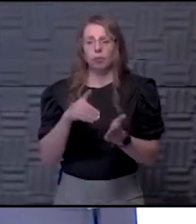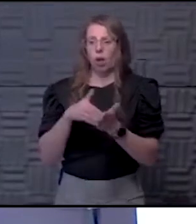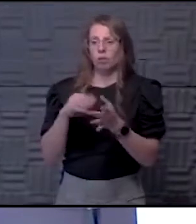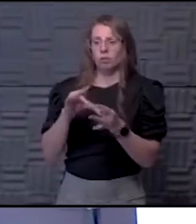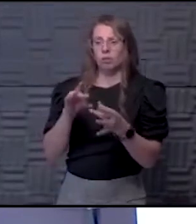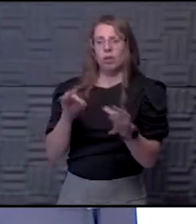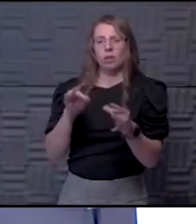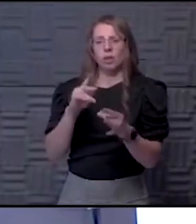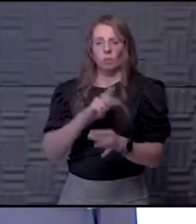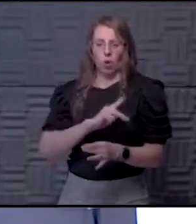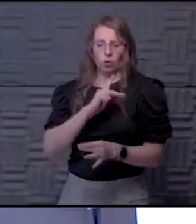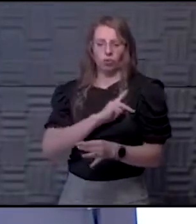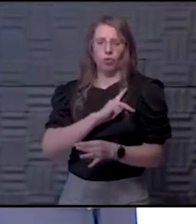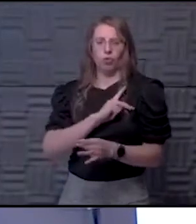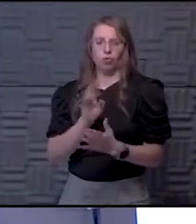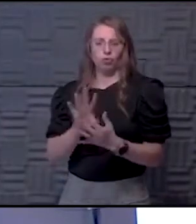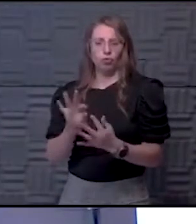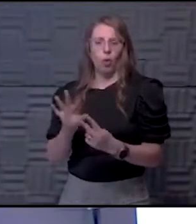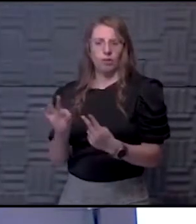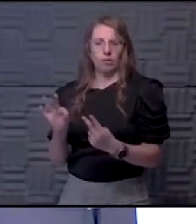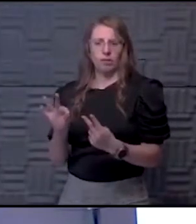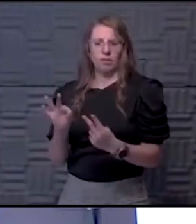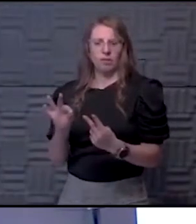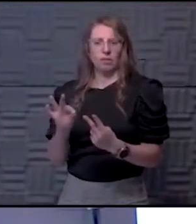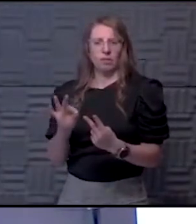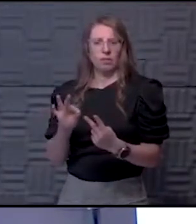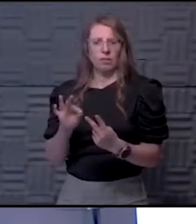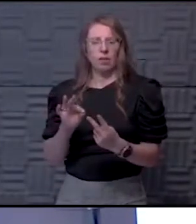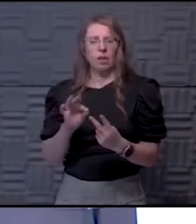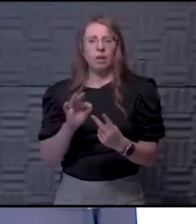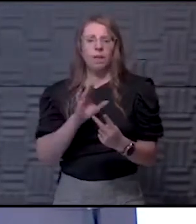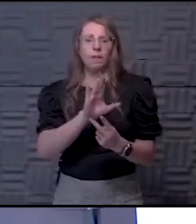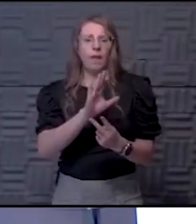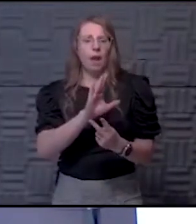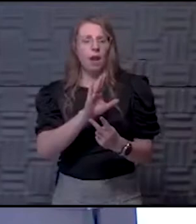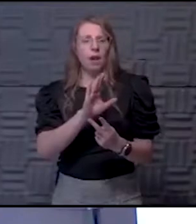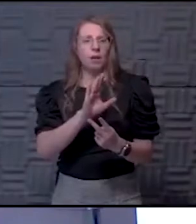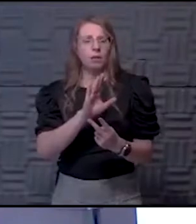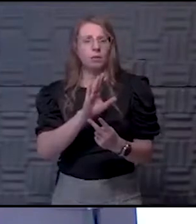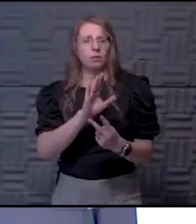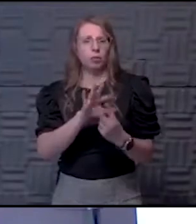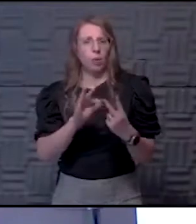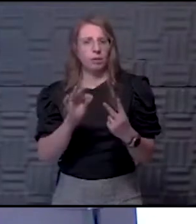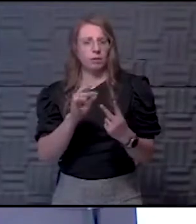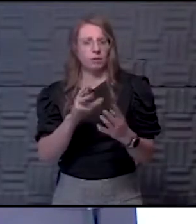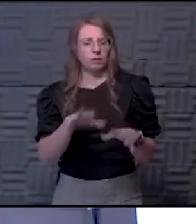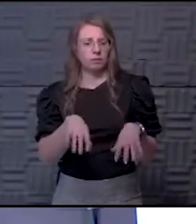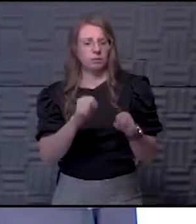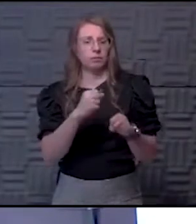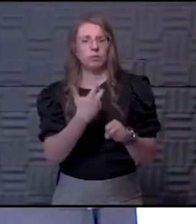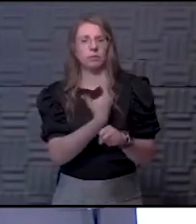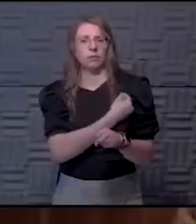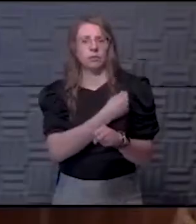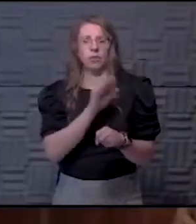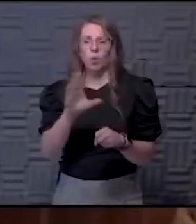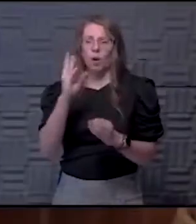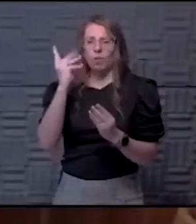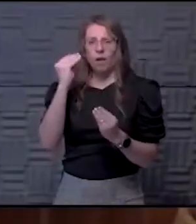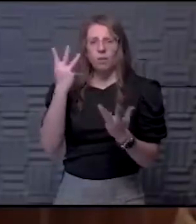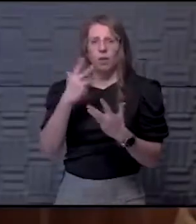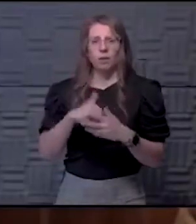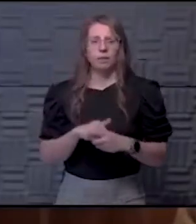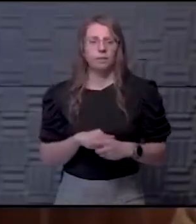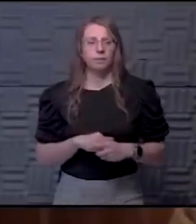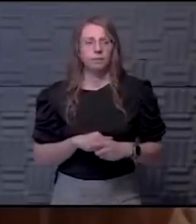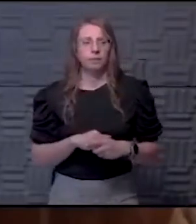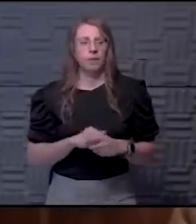it's a personal choice if you're pregnant to get the shot. She wants to know what your thoughts are. That's actually a